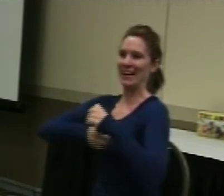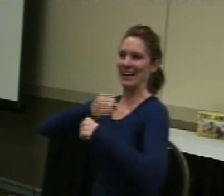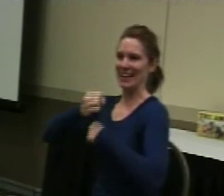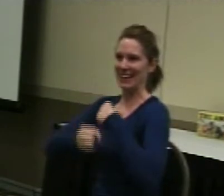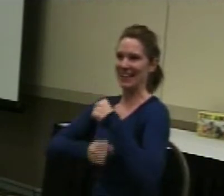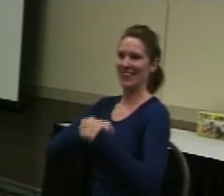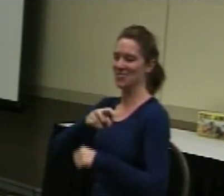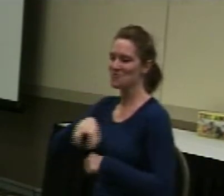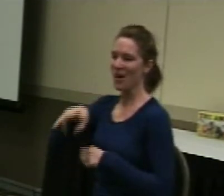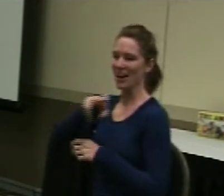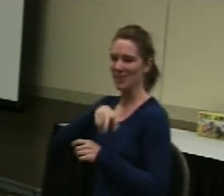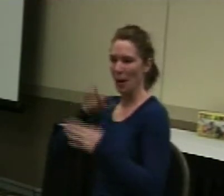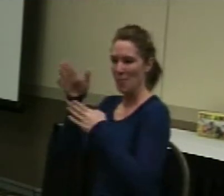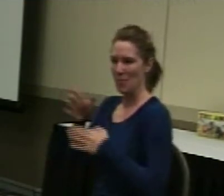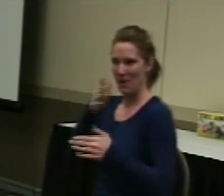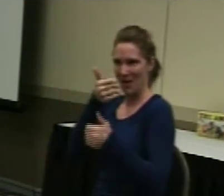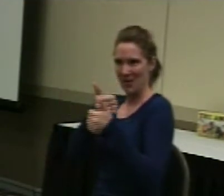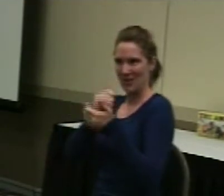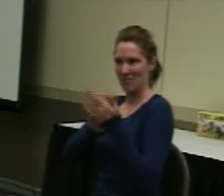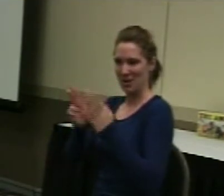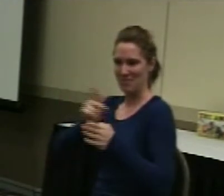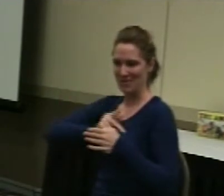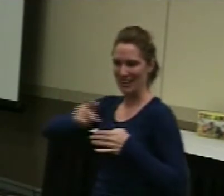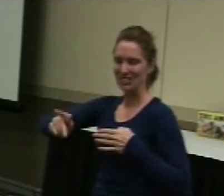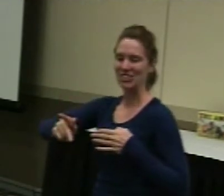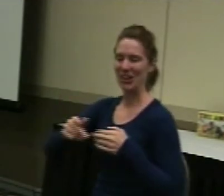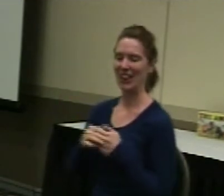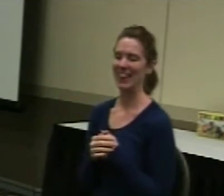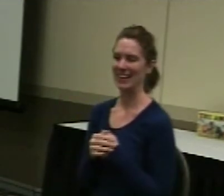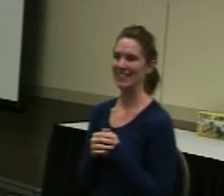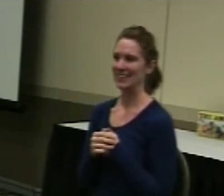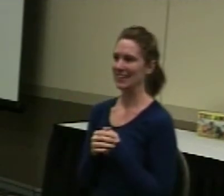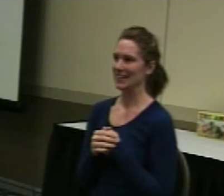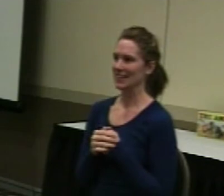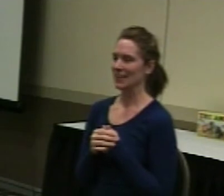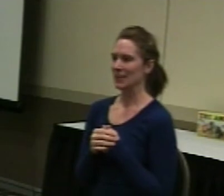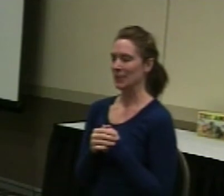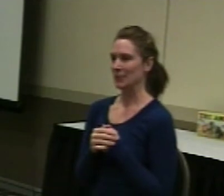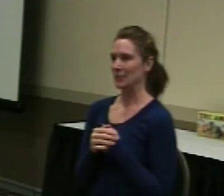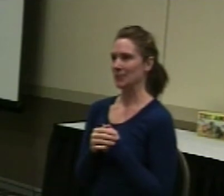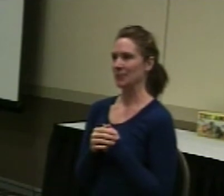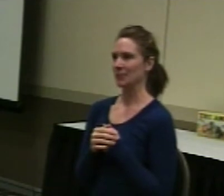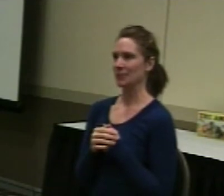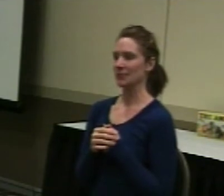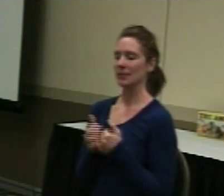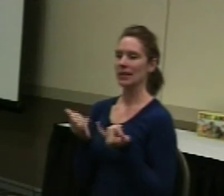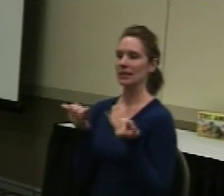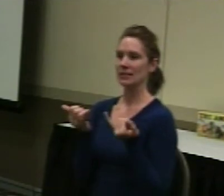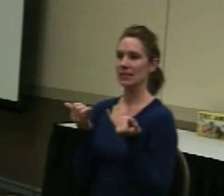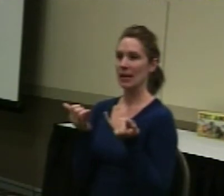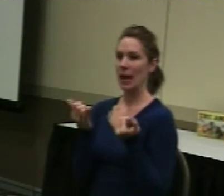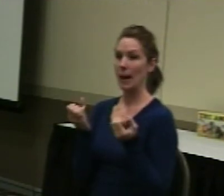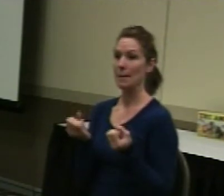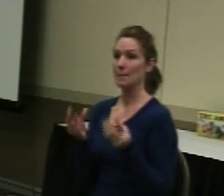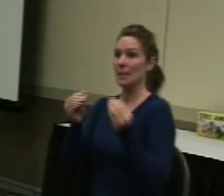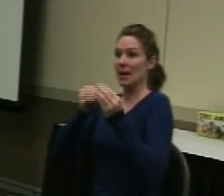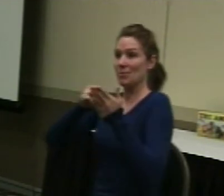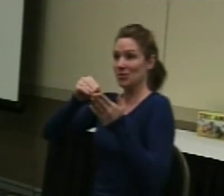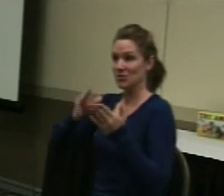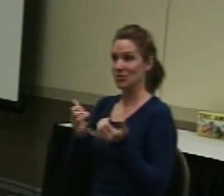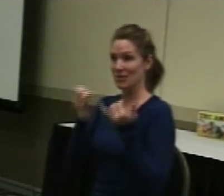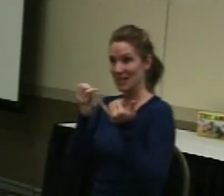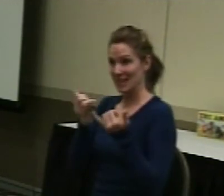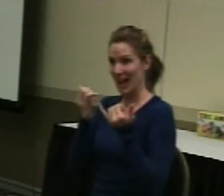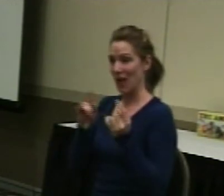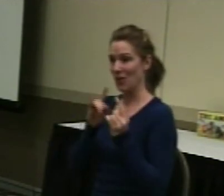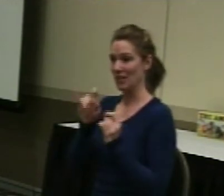were preparing yourselves to do that hard work that you're doing today, right? So, well, today there are many more students running around the quad and